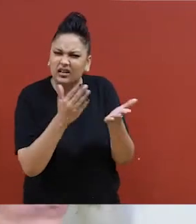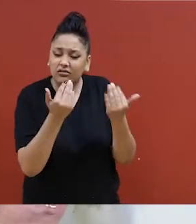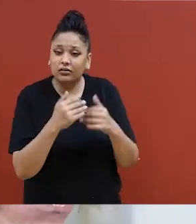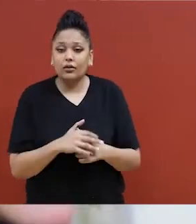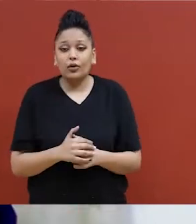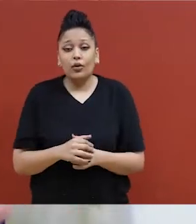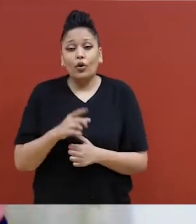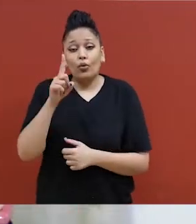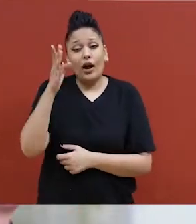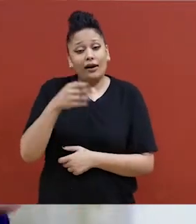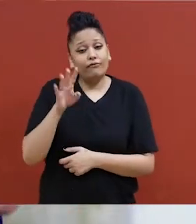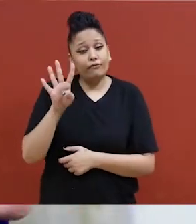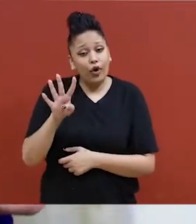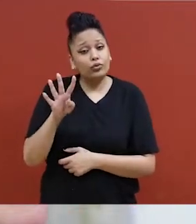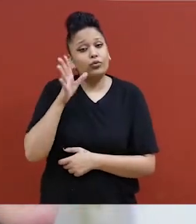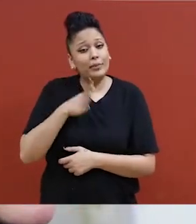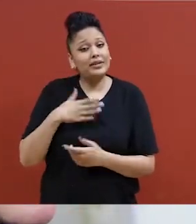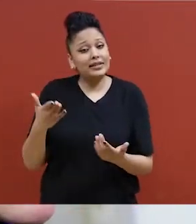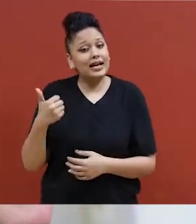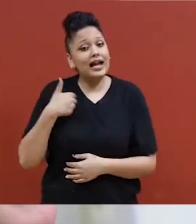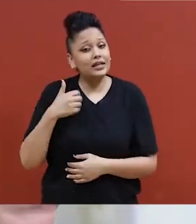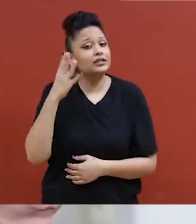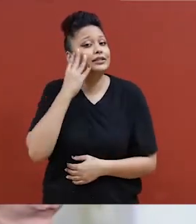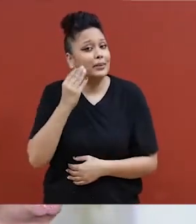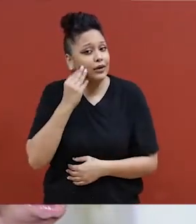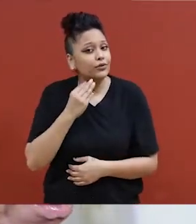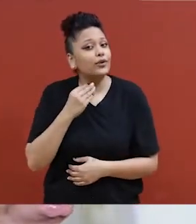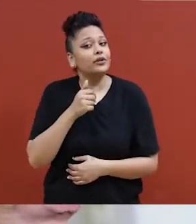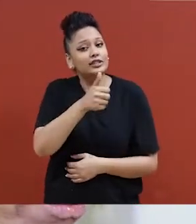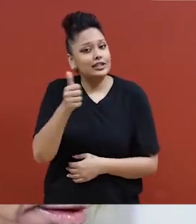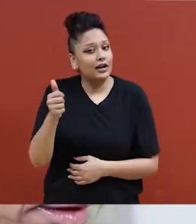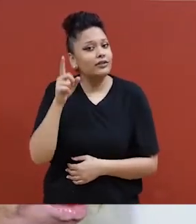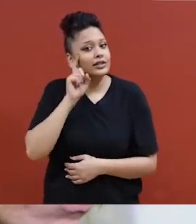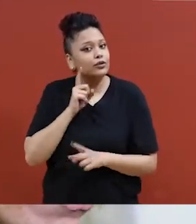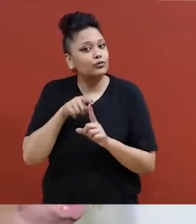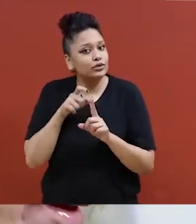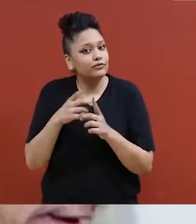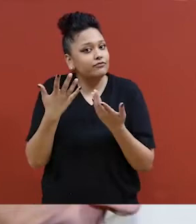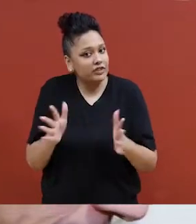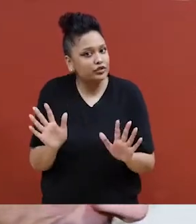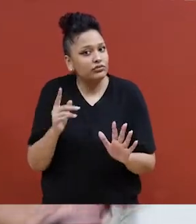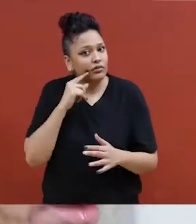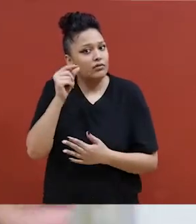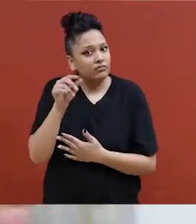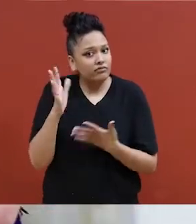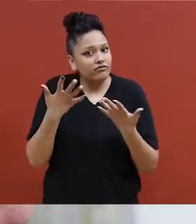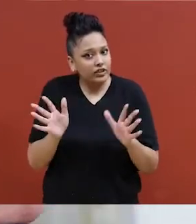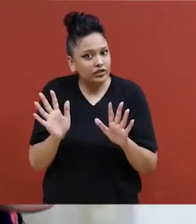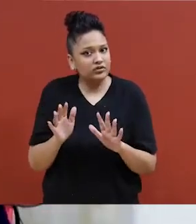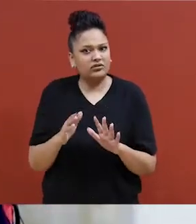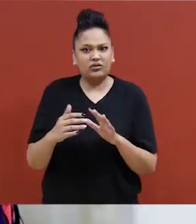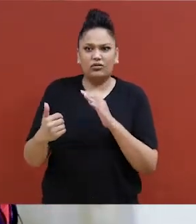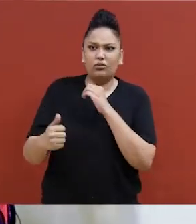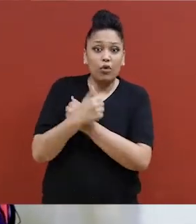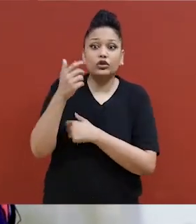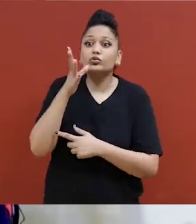4 women in Canada has experienced that. If it has happened to you, then you are part of a majority, not